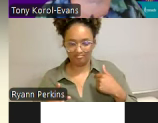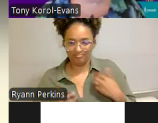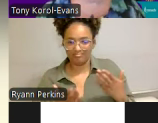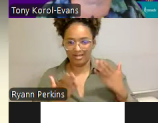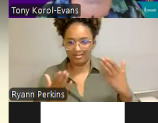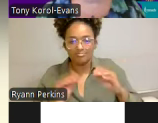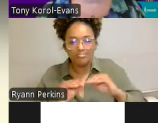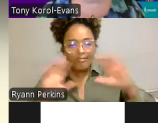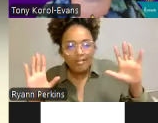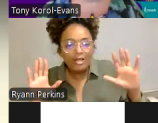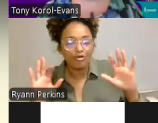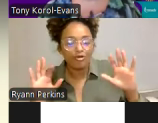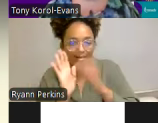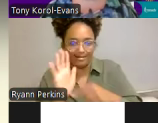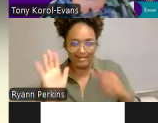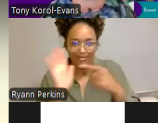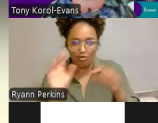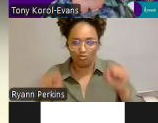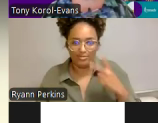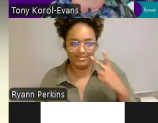of different types of control.